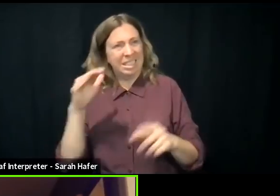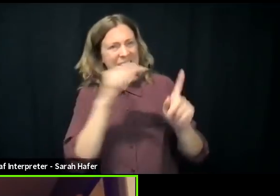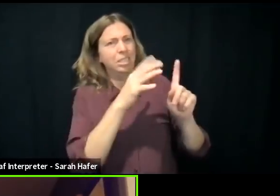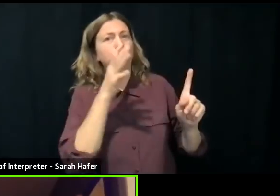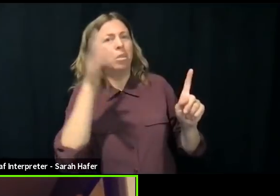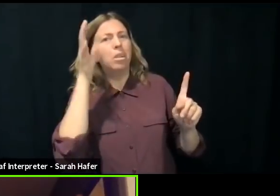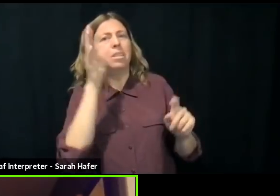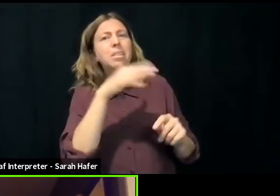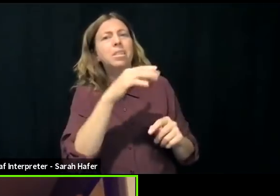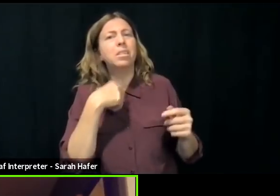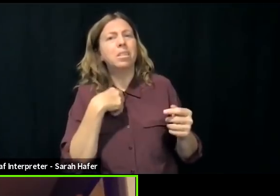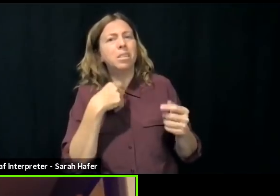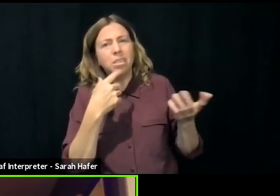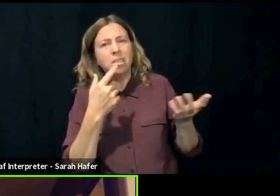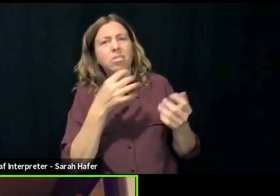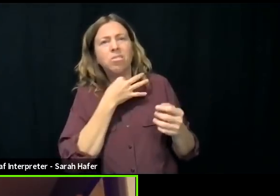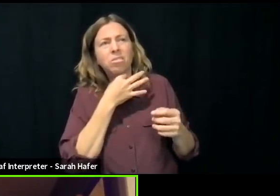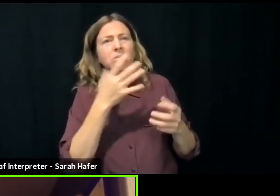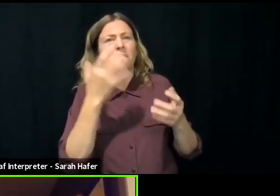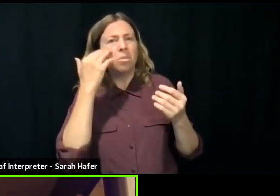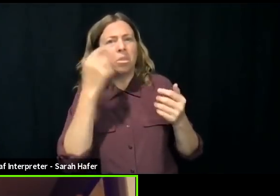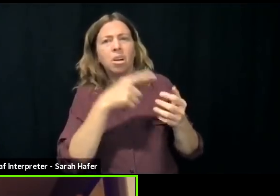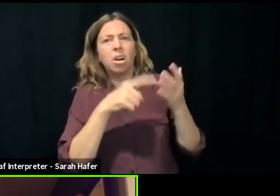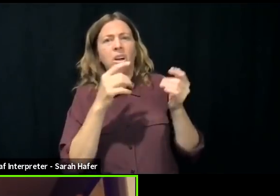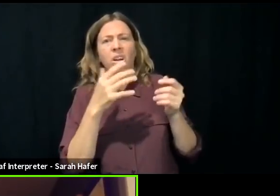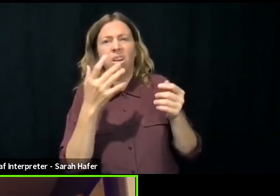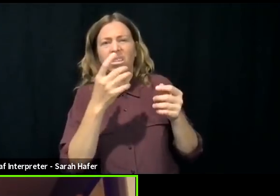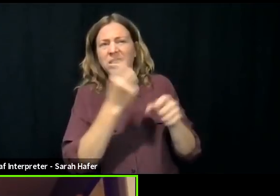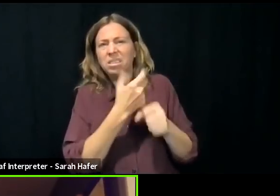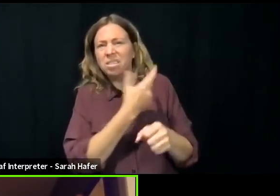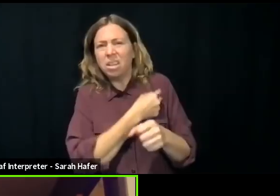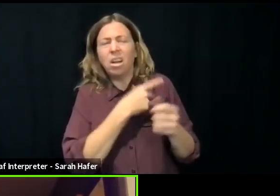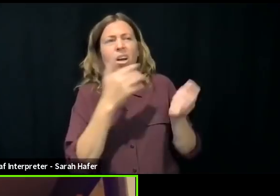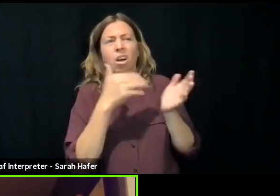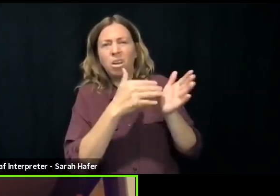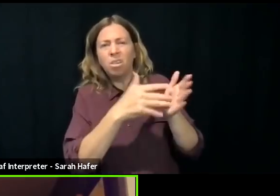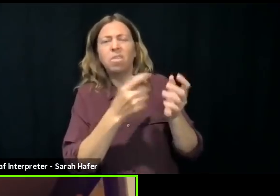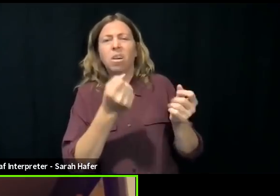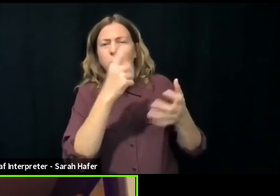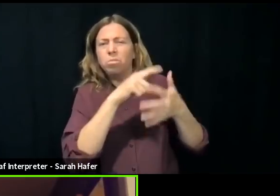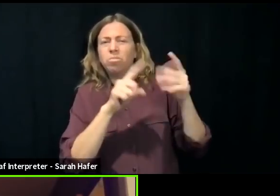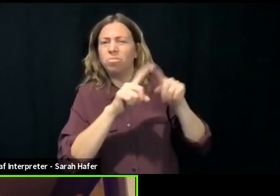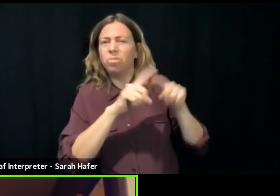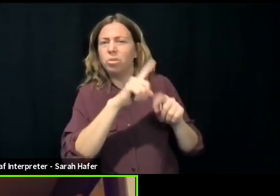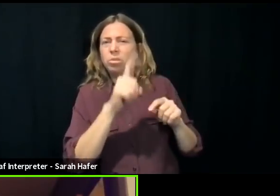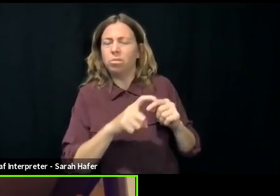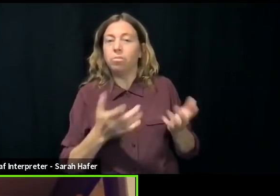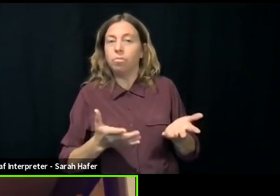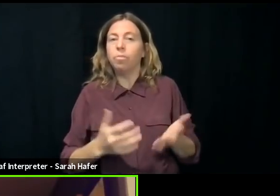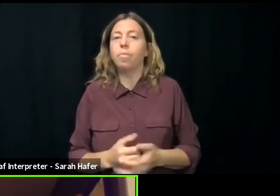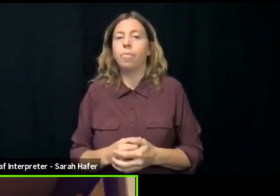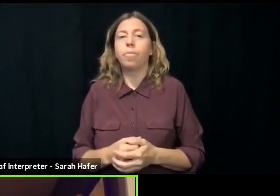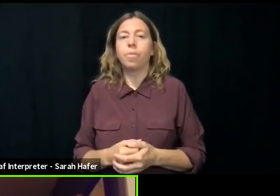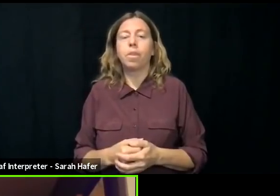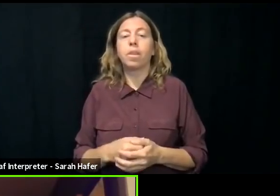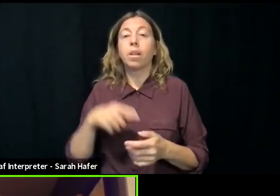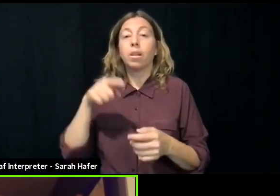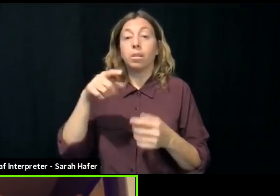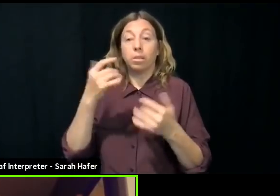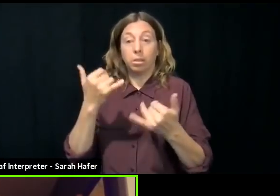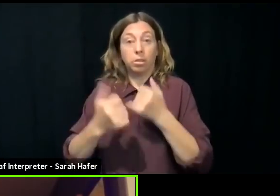healthcare provider about the vaccine so that you can make that decision. And later this year or in the future, we may have a vaccine for even younger